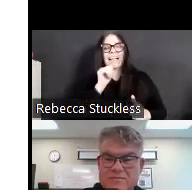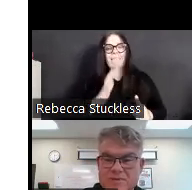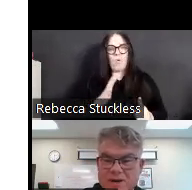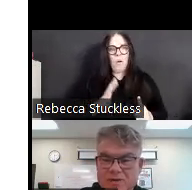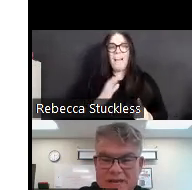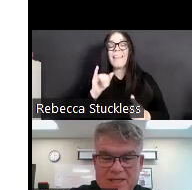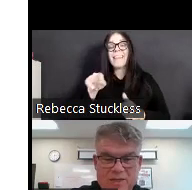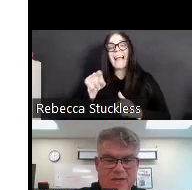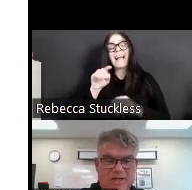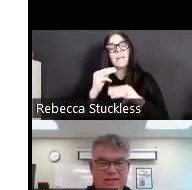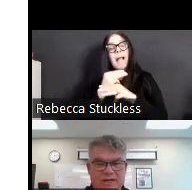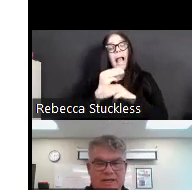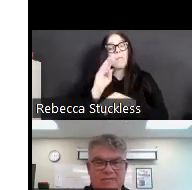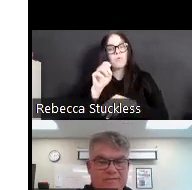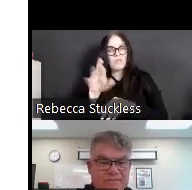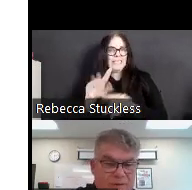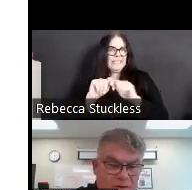Rick.